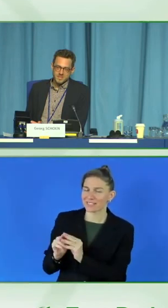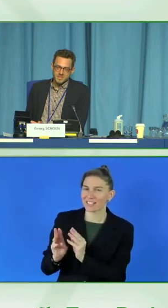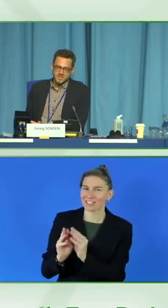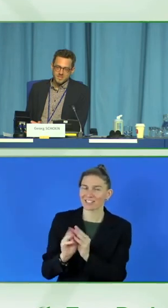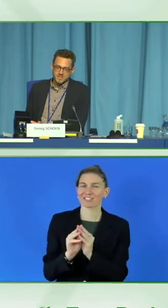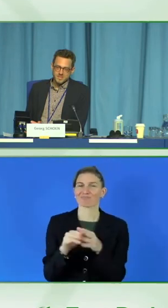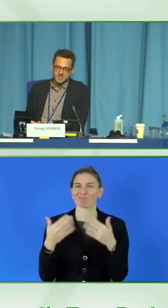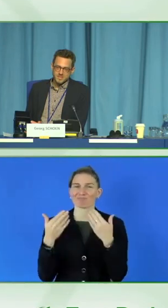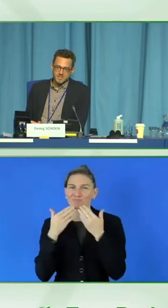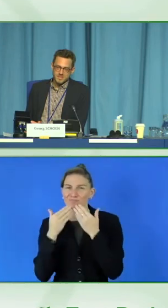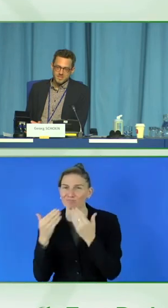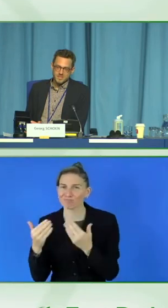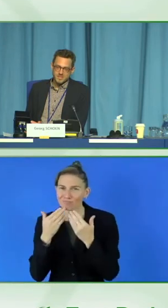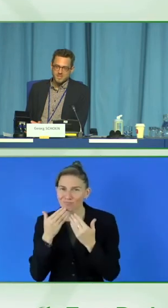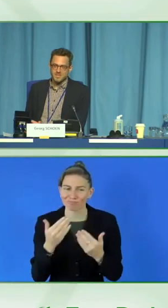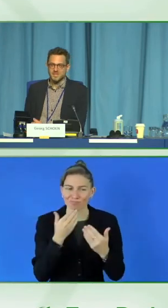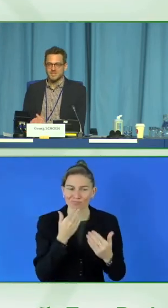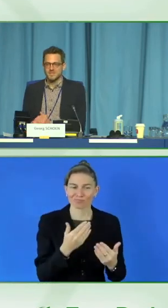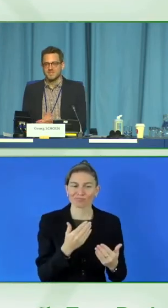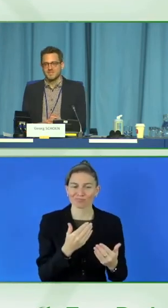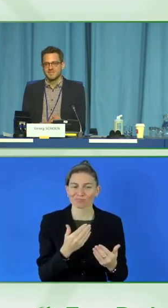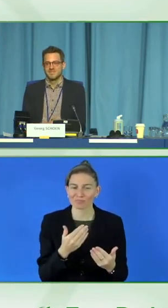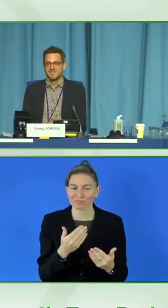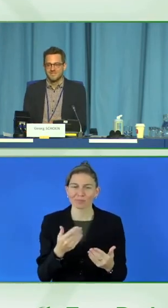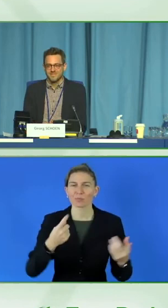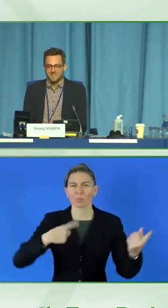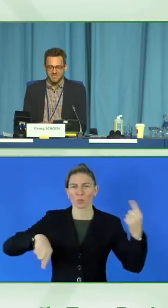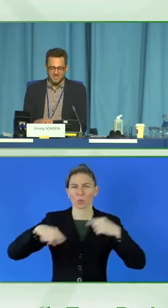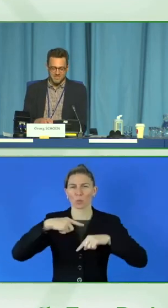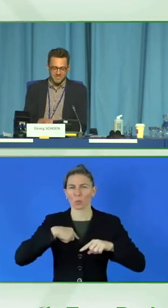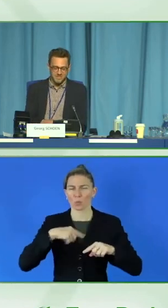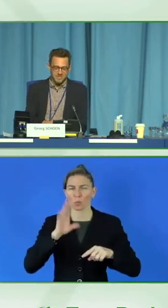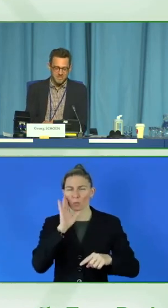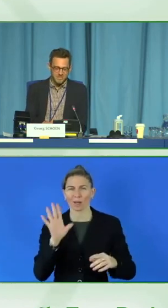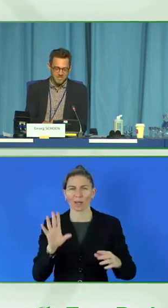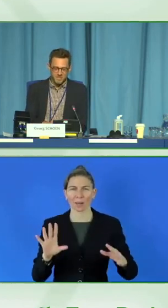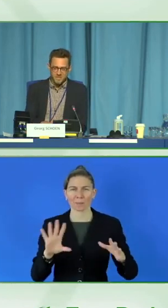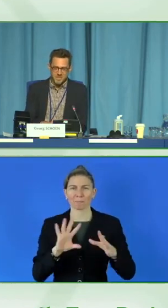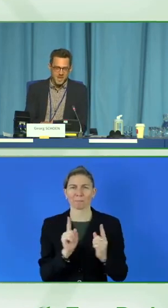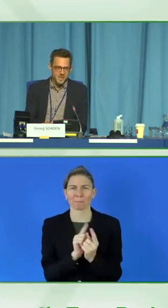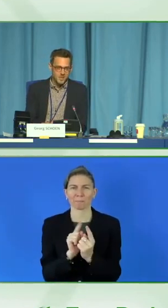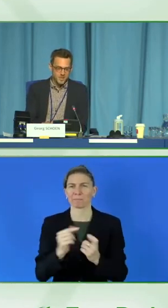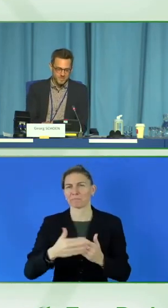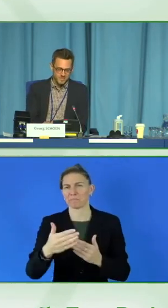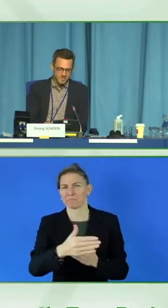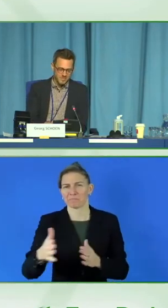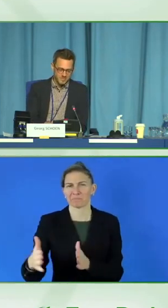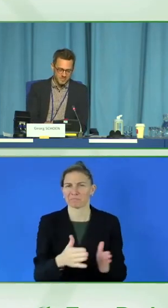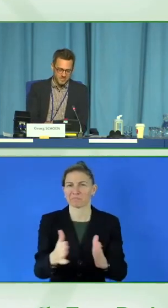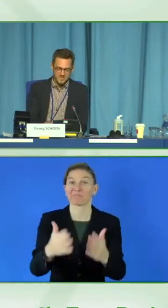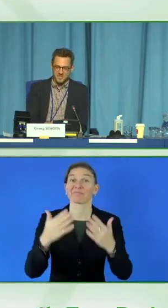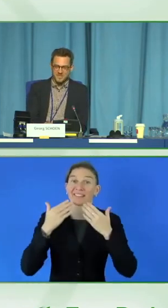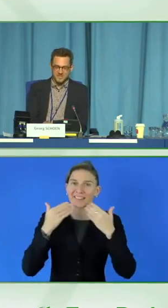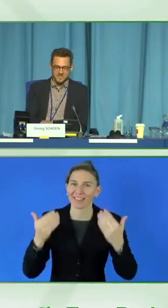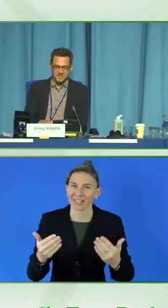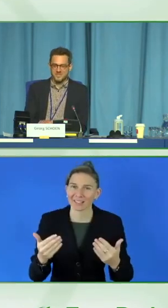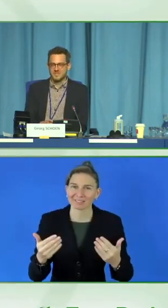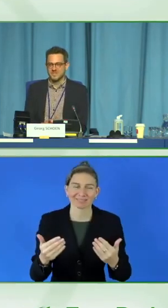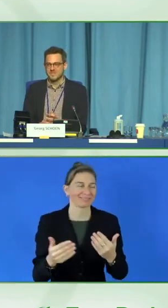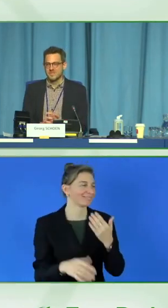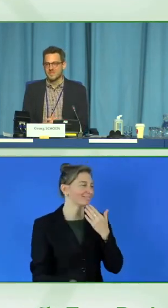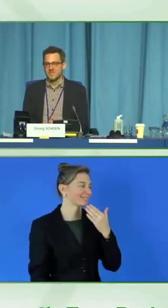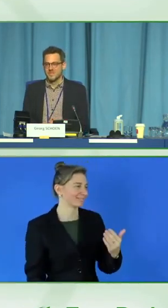sure our paths will cross again. Thanks so much. Thank you.